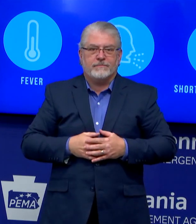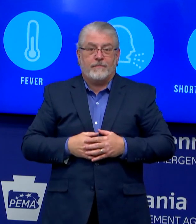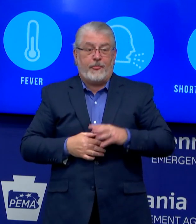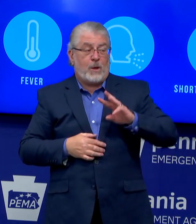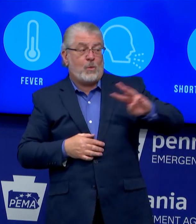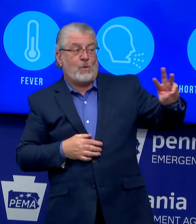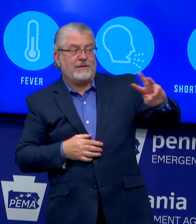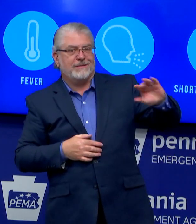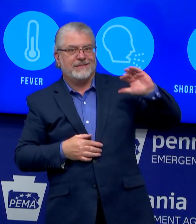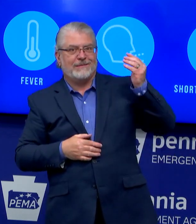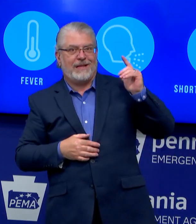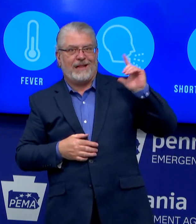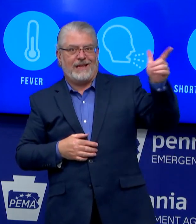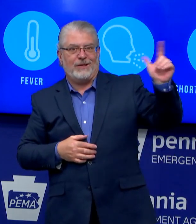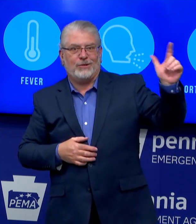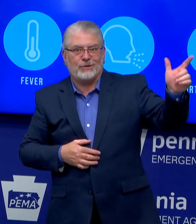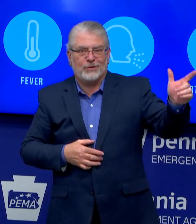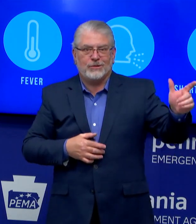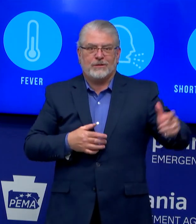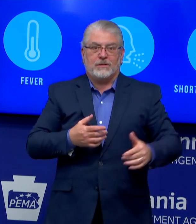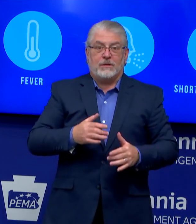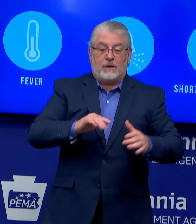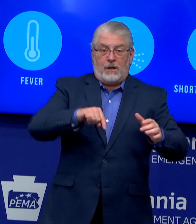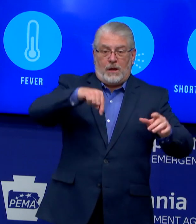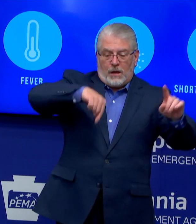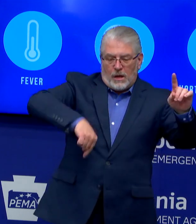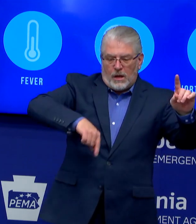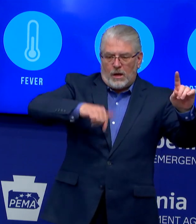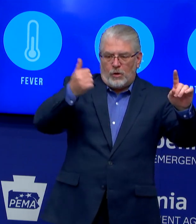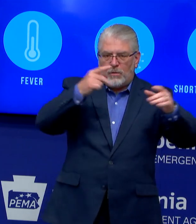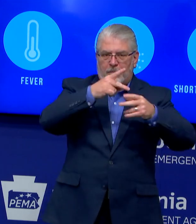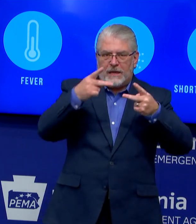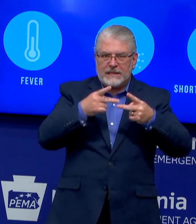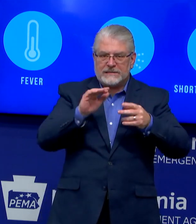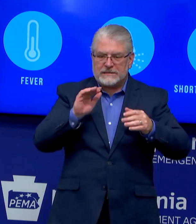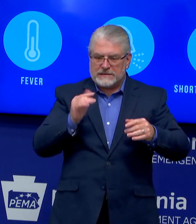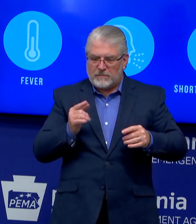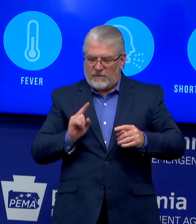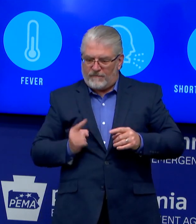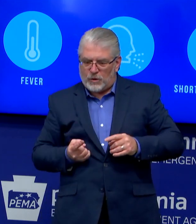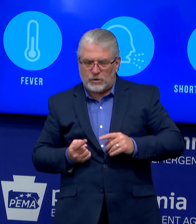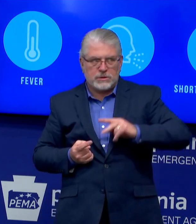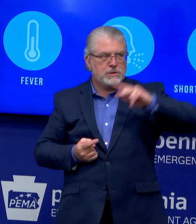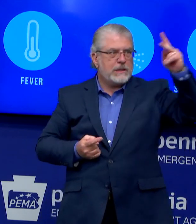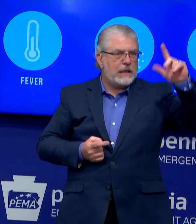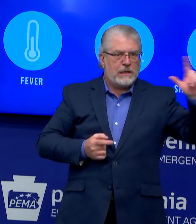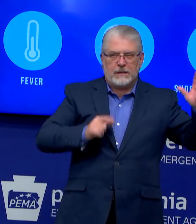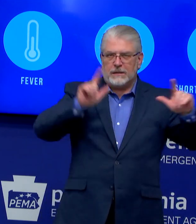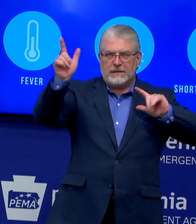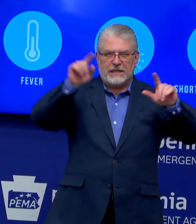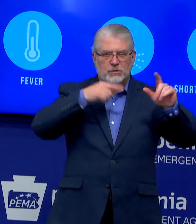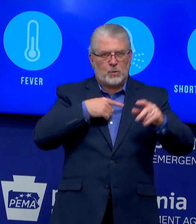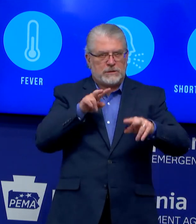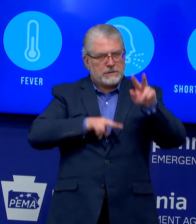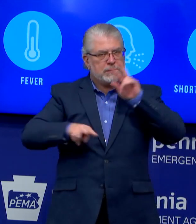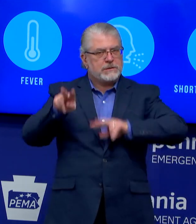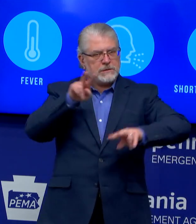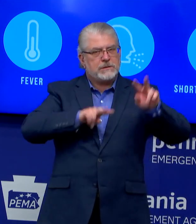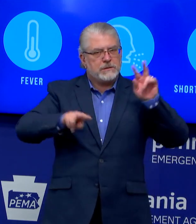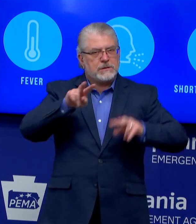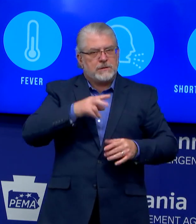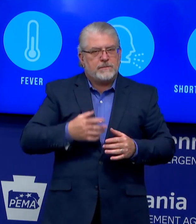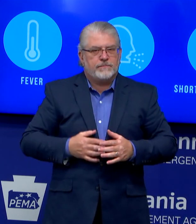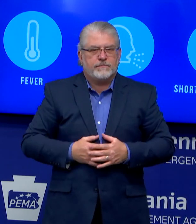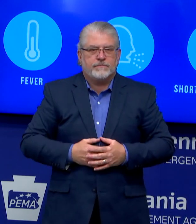central Pennsylvania than it is in the east, where we're seeing probably the surge over the next week or